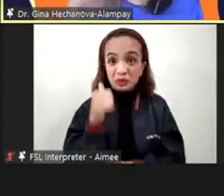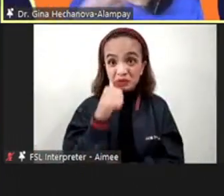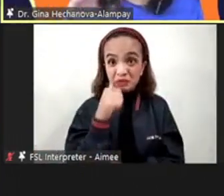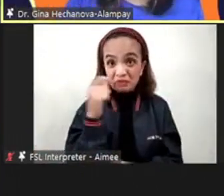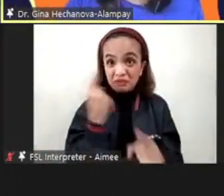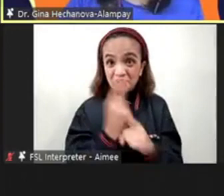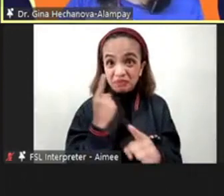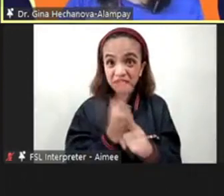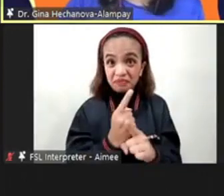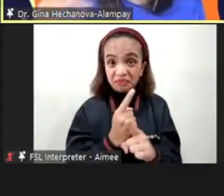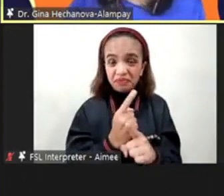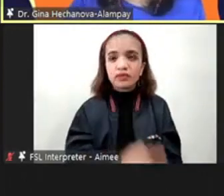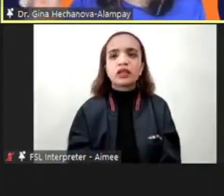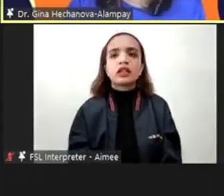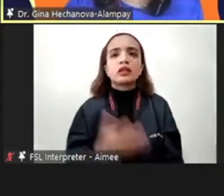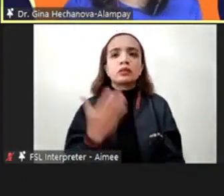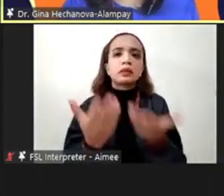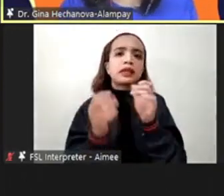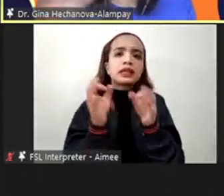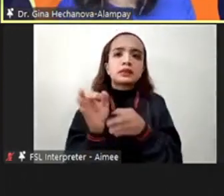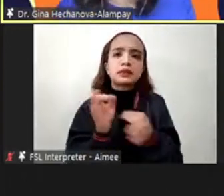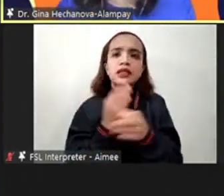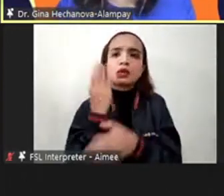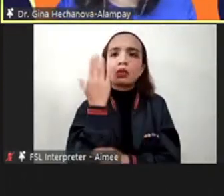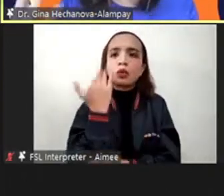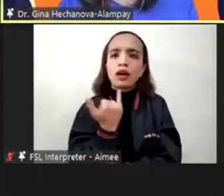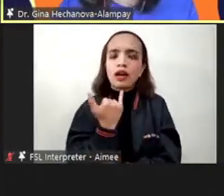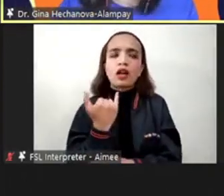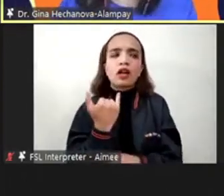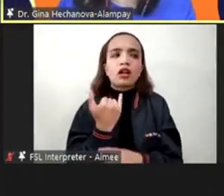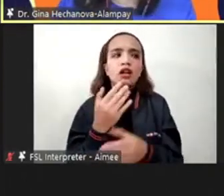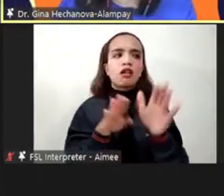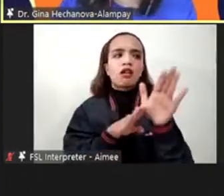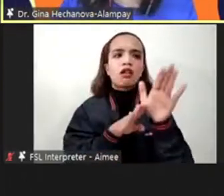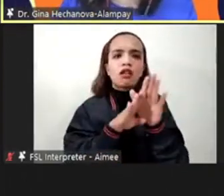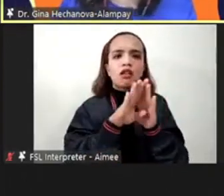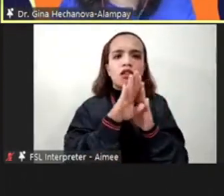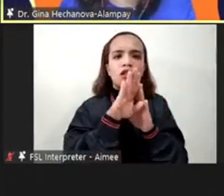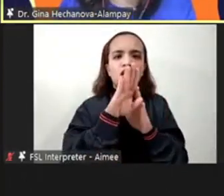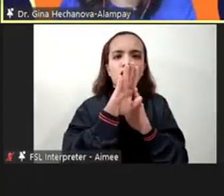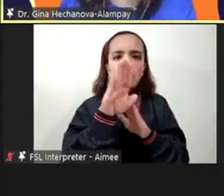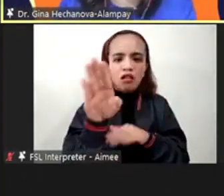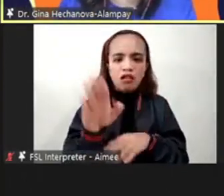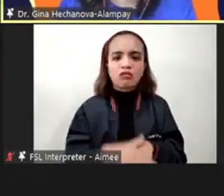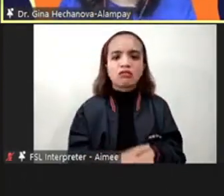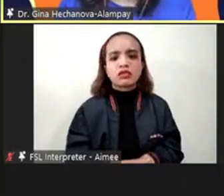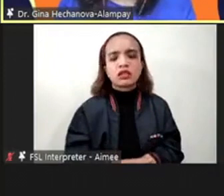that might also explain why mas mataas generally in studies ang mental